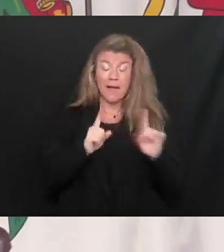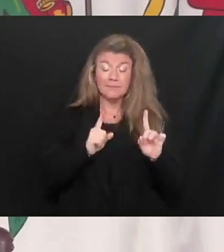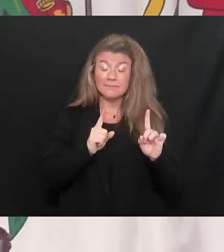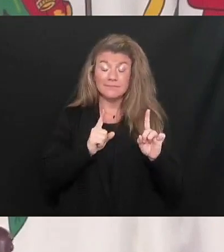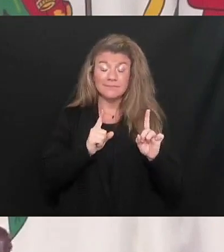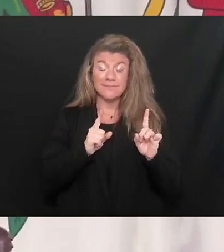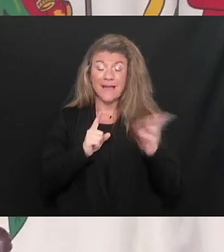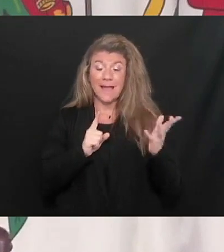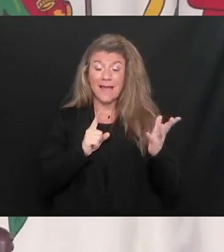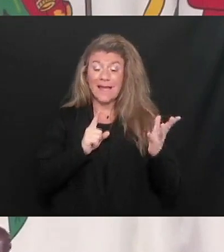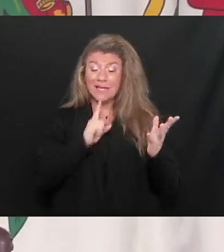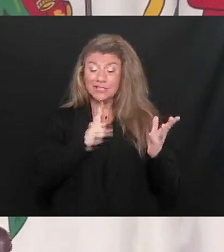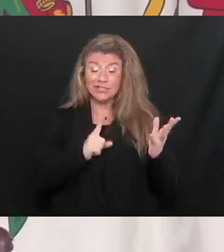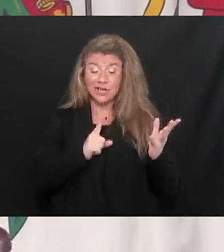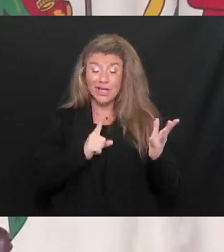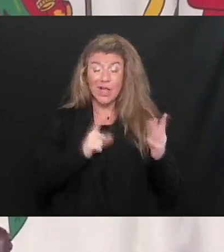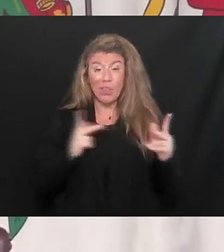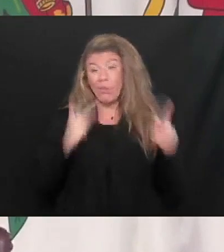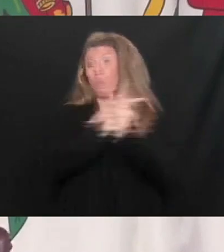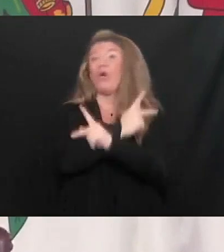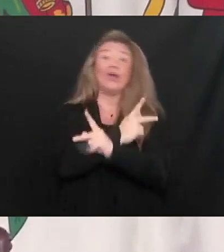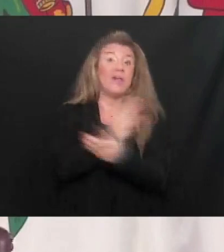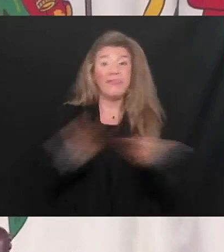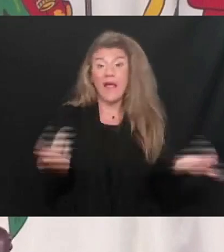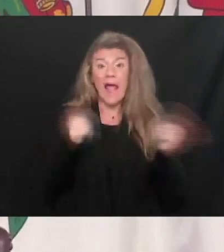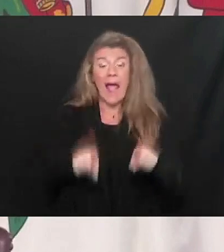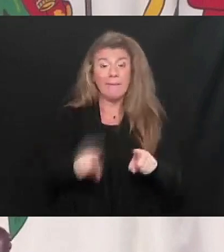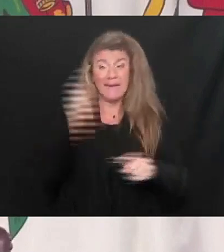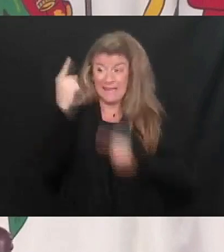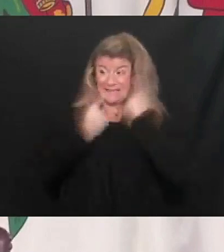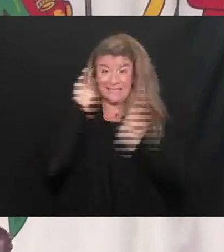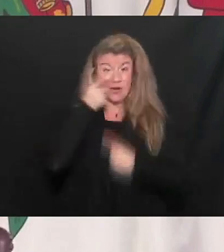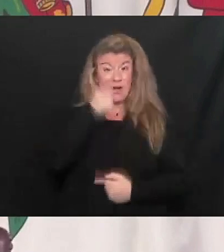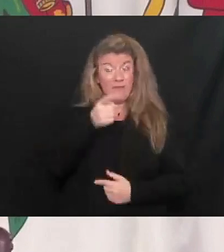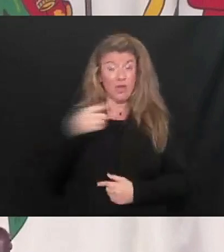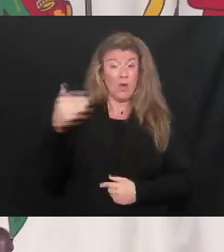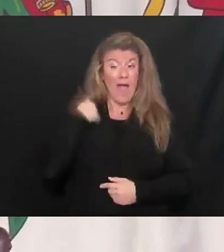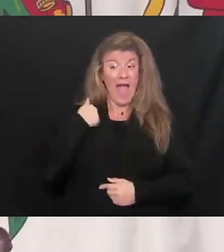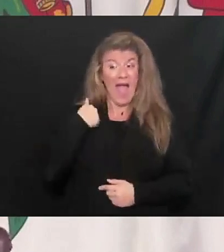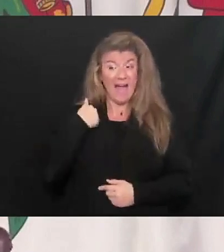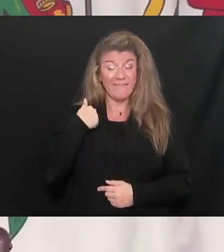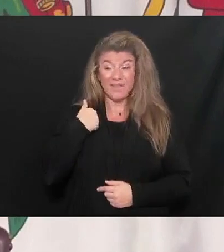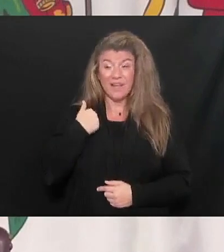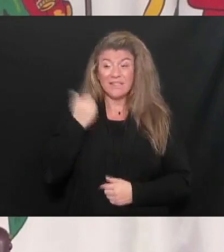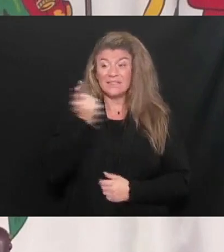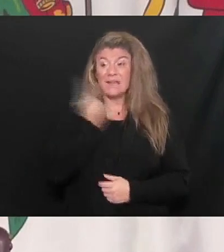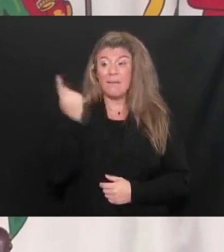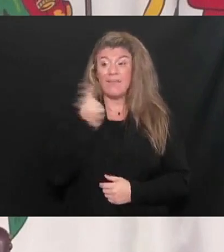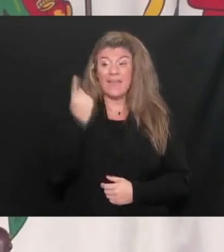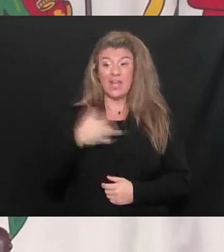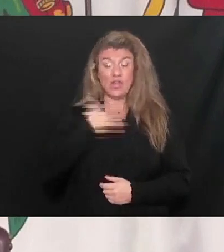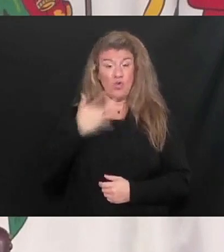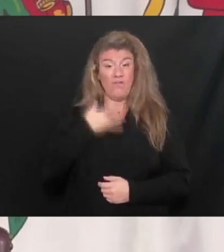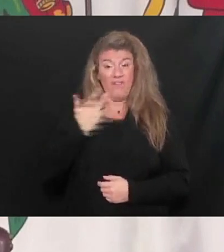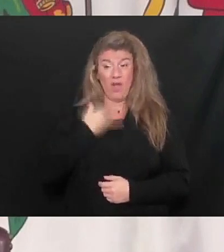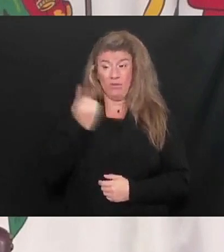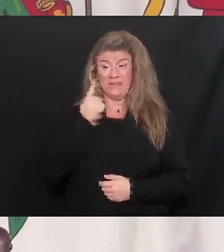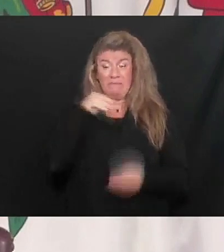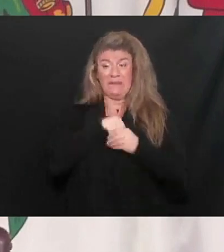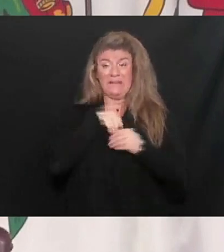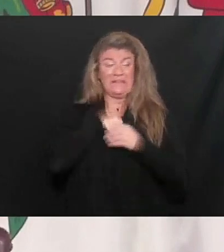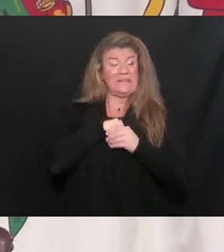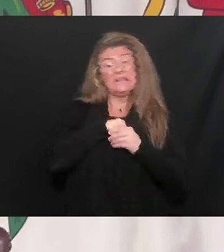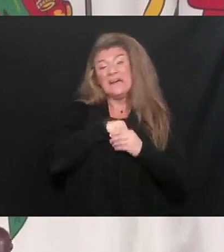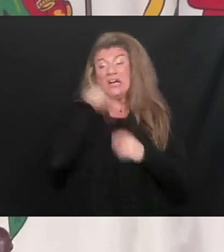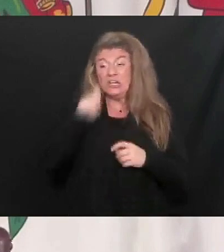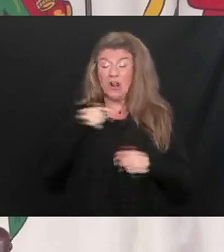it's surely not the worst thing in the world to consider, if you're compromised in any way, to think really hard about wearing